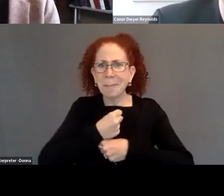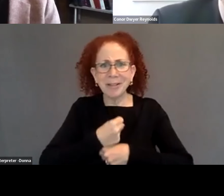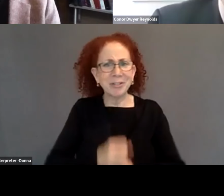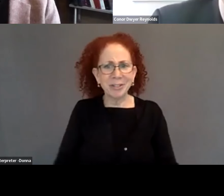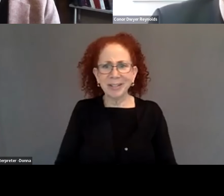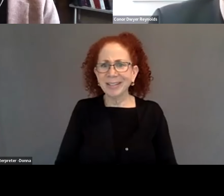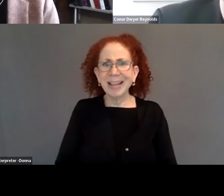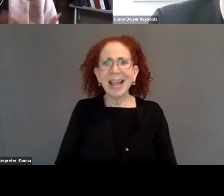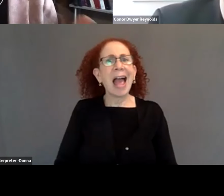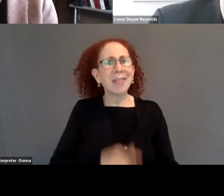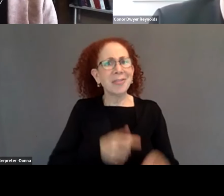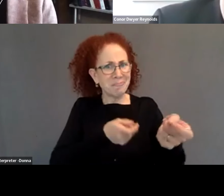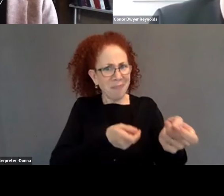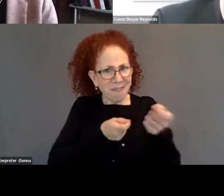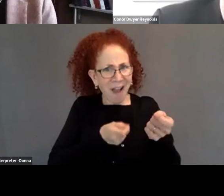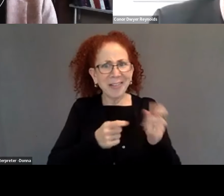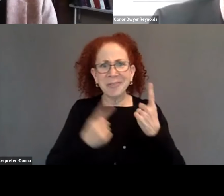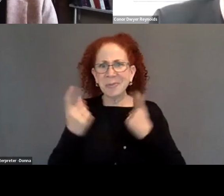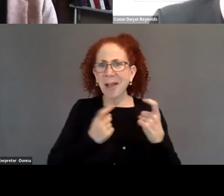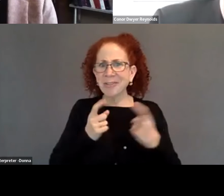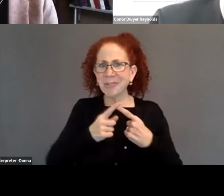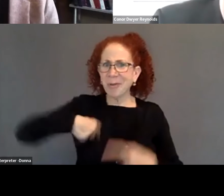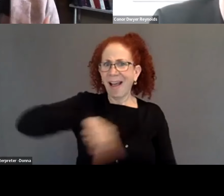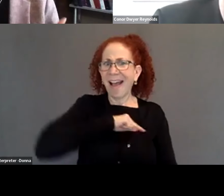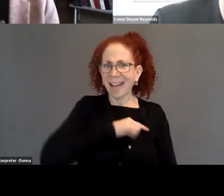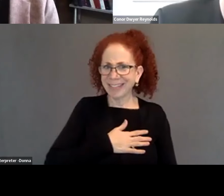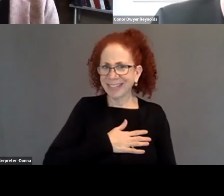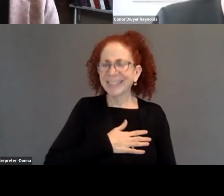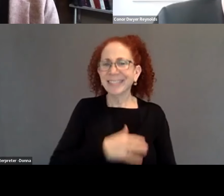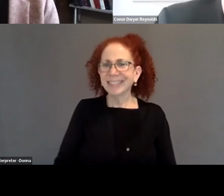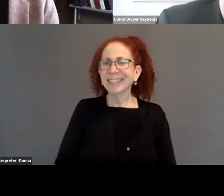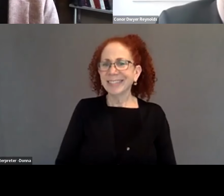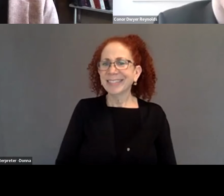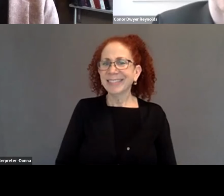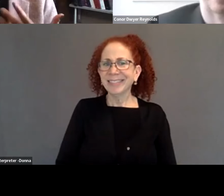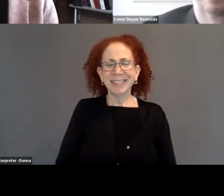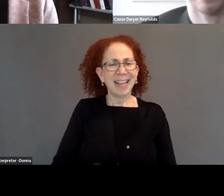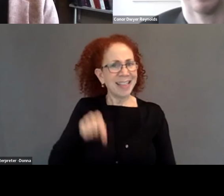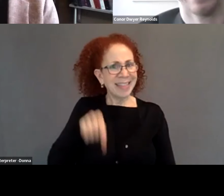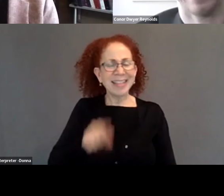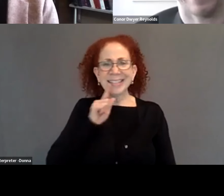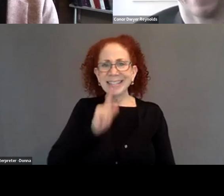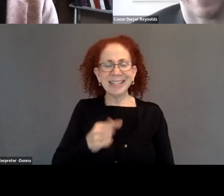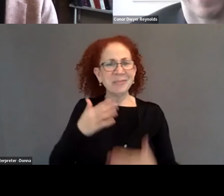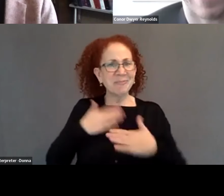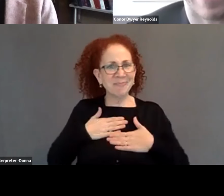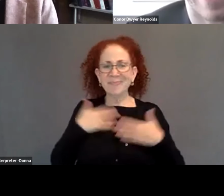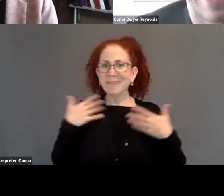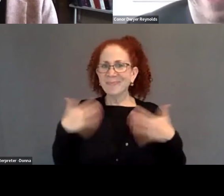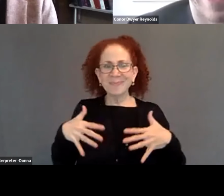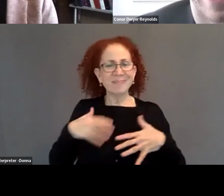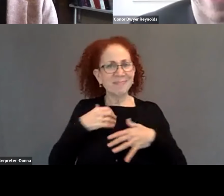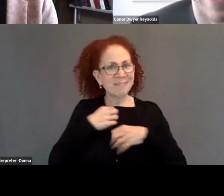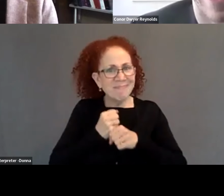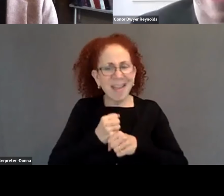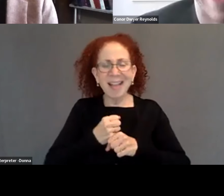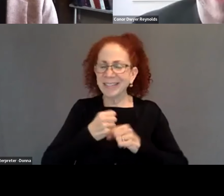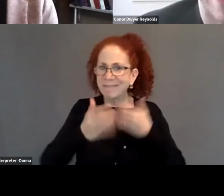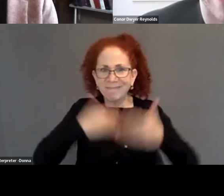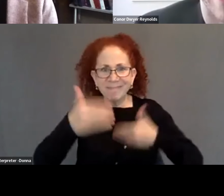the provocative questions. And again, to my co-panelists, Professor Reynolds and Professor Eyer, because I find this just incredibly generative. So I'm going